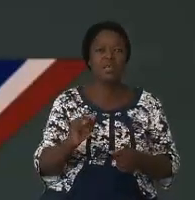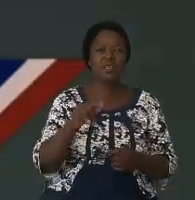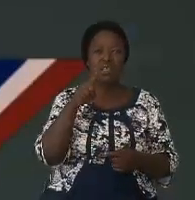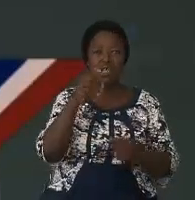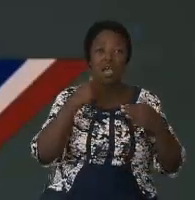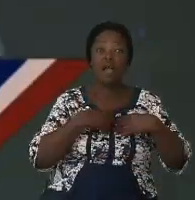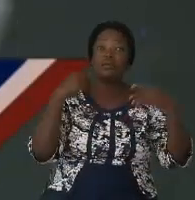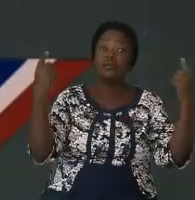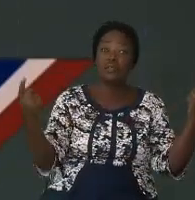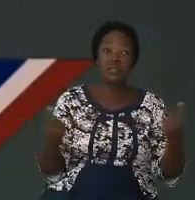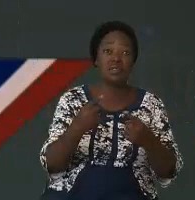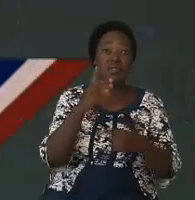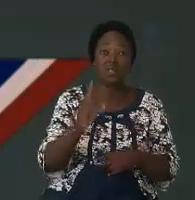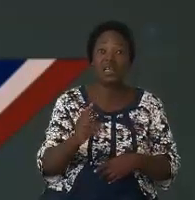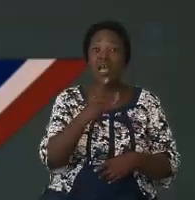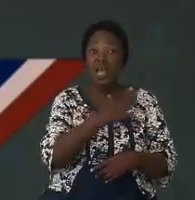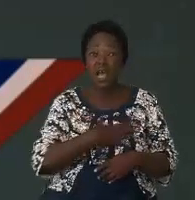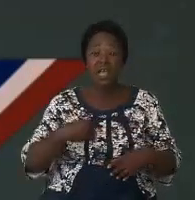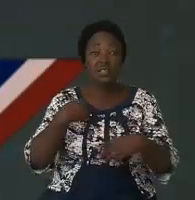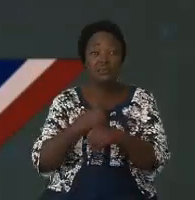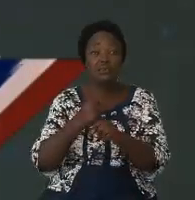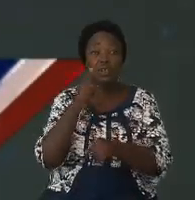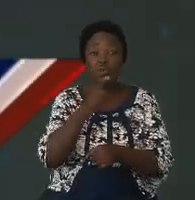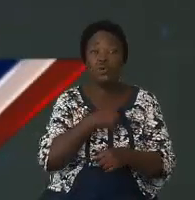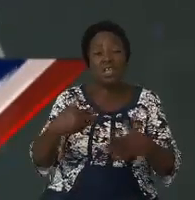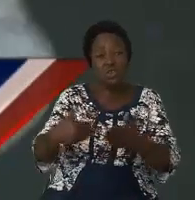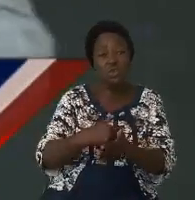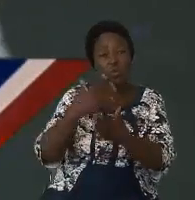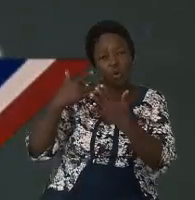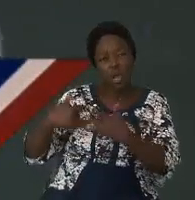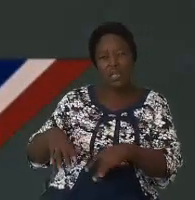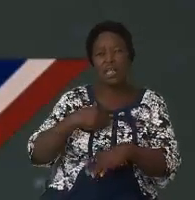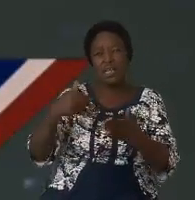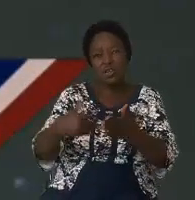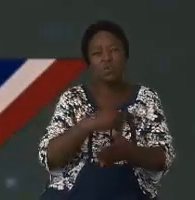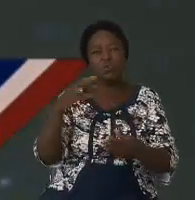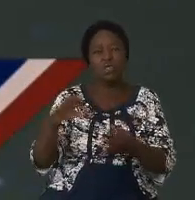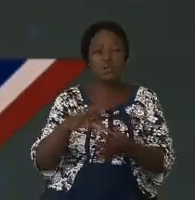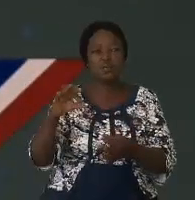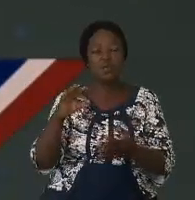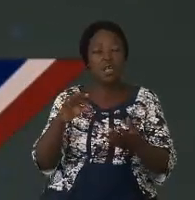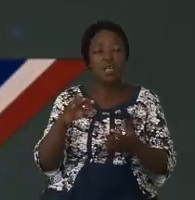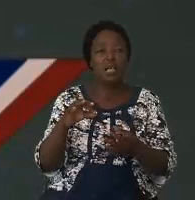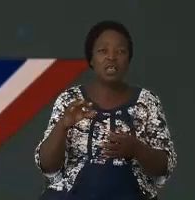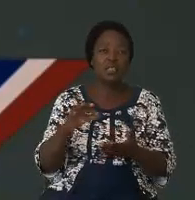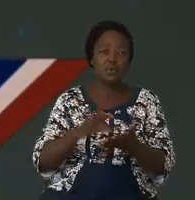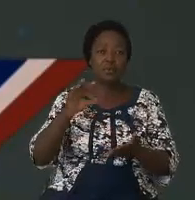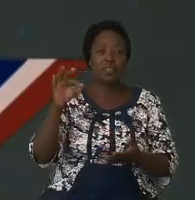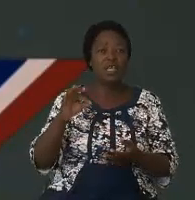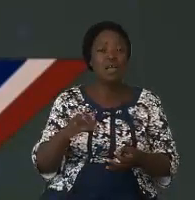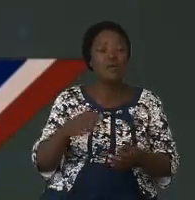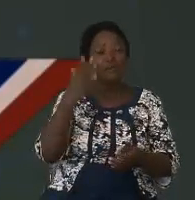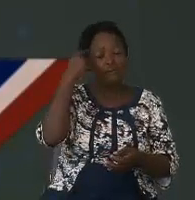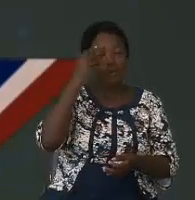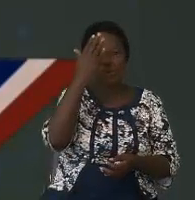your transgressions whereby ye have transgressed, and make you a new heart and a